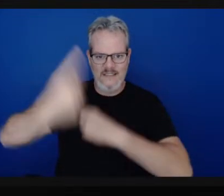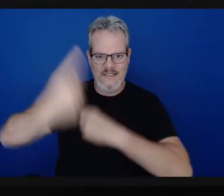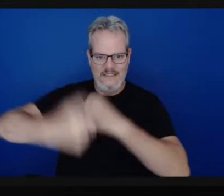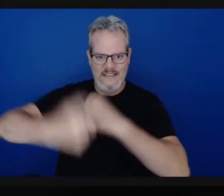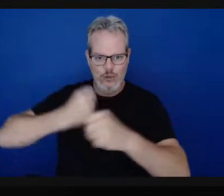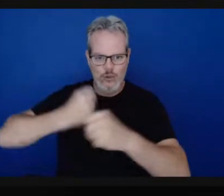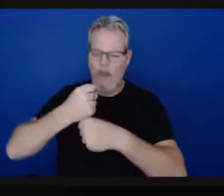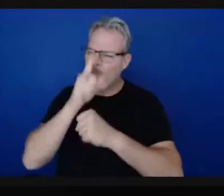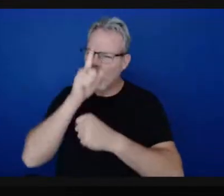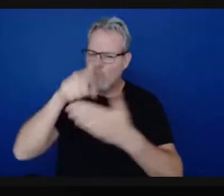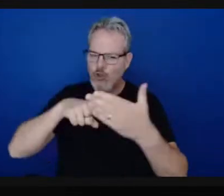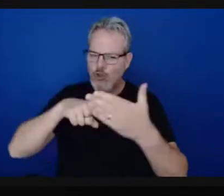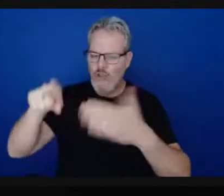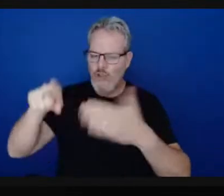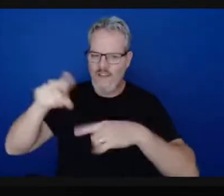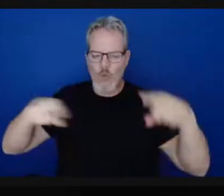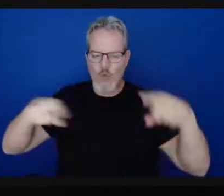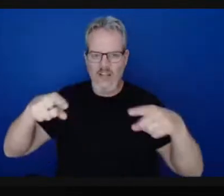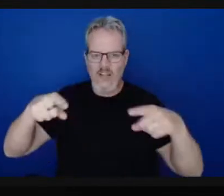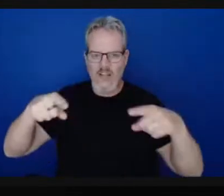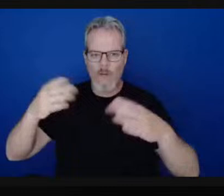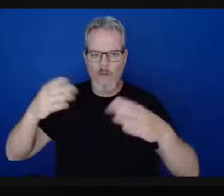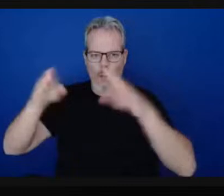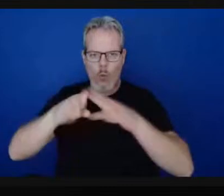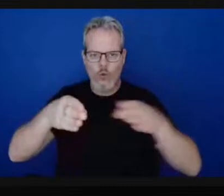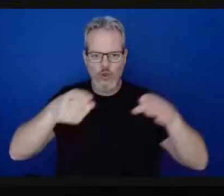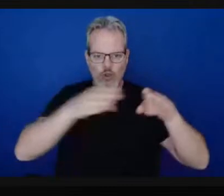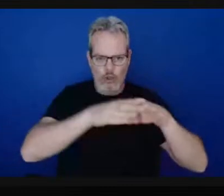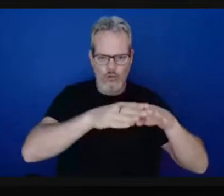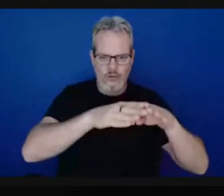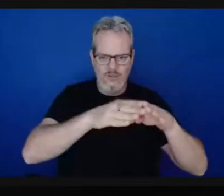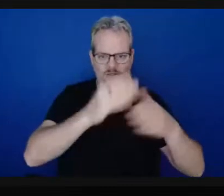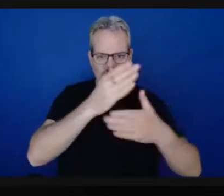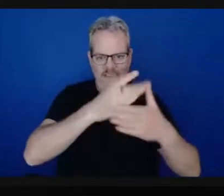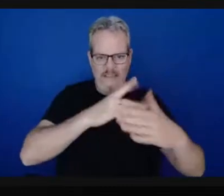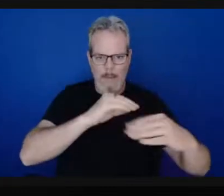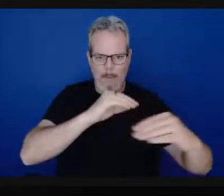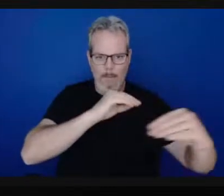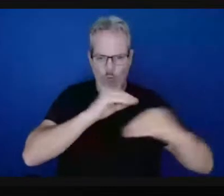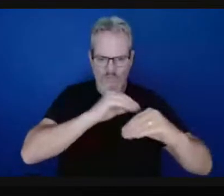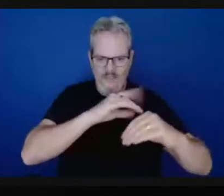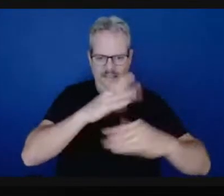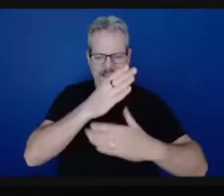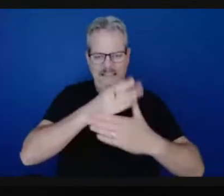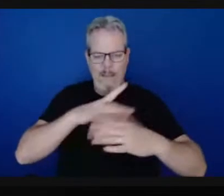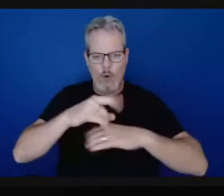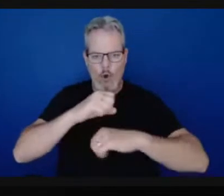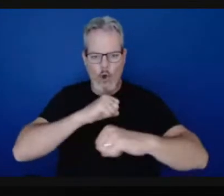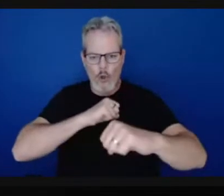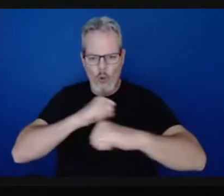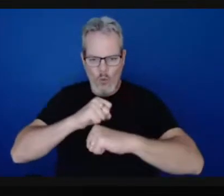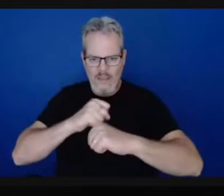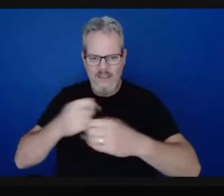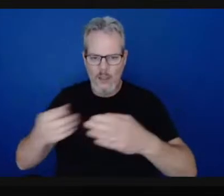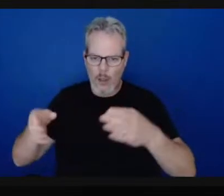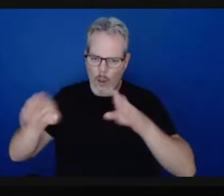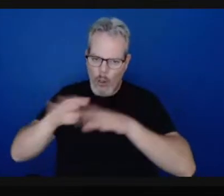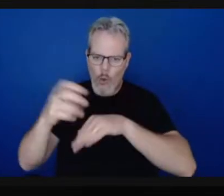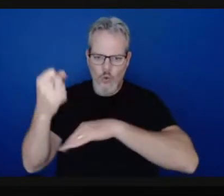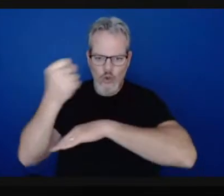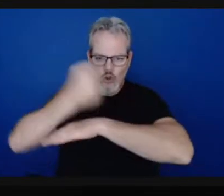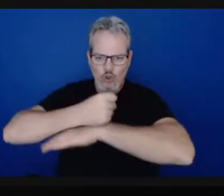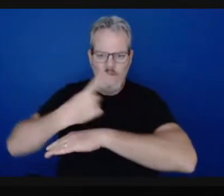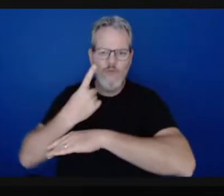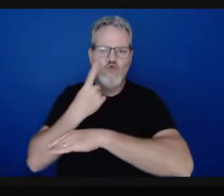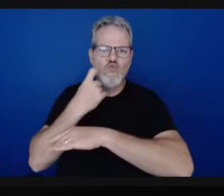are closures for Nene, closures for earthquakes in the desert, closures for a recent eruption in Mauna